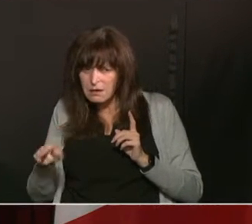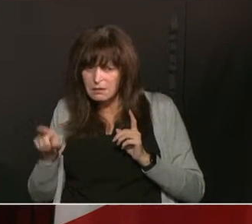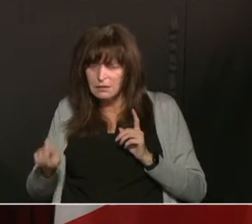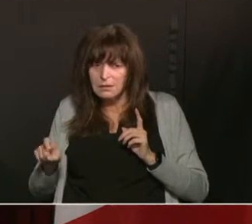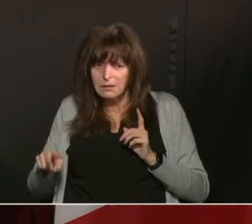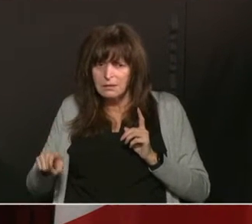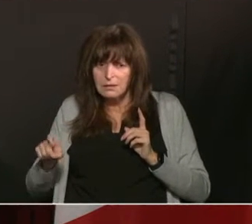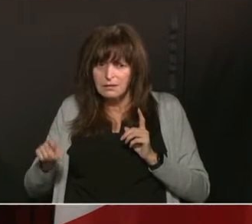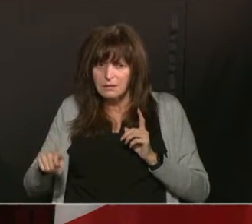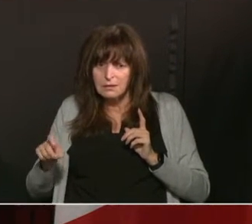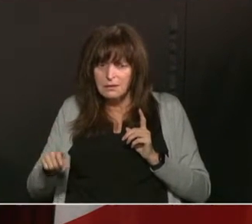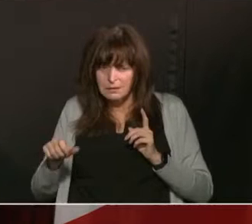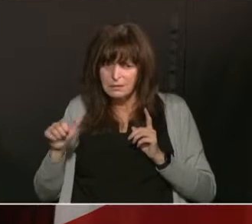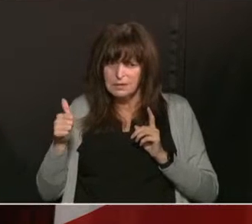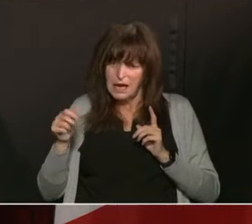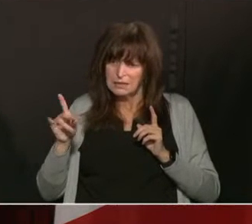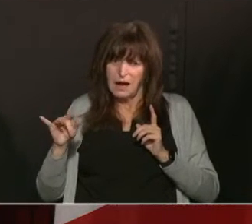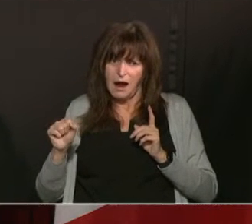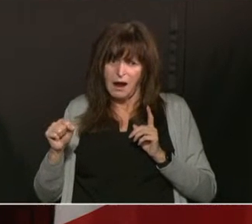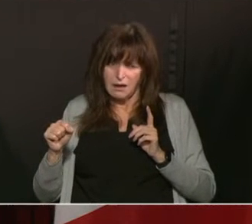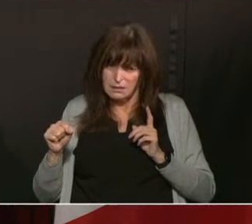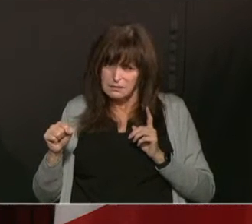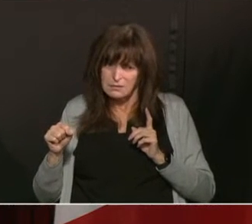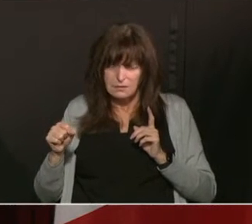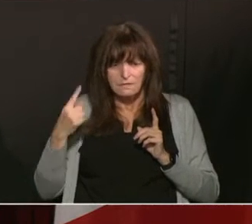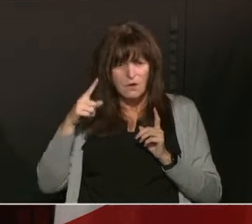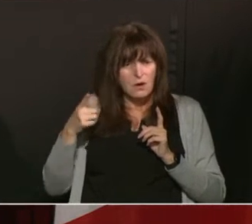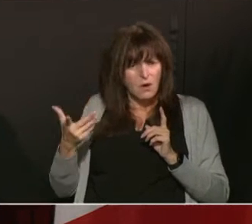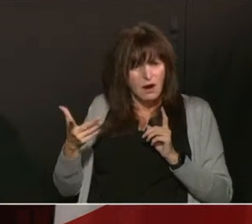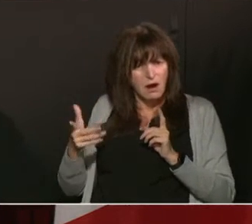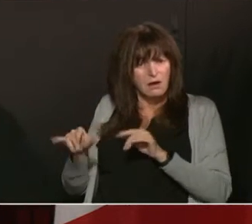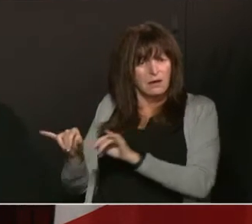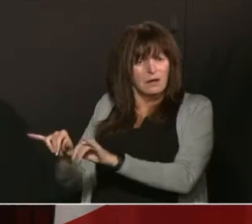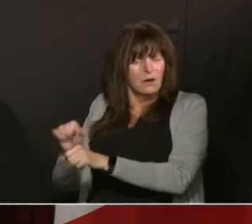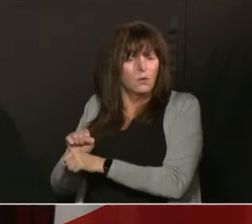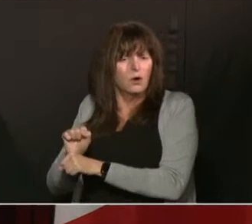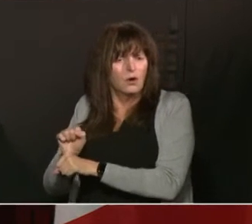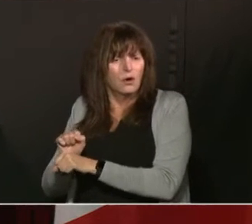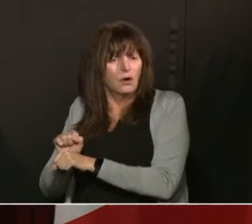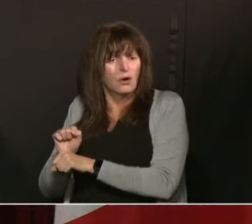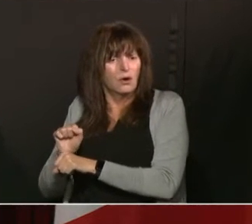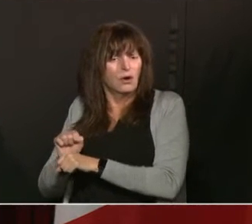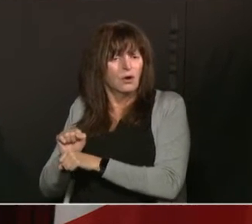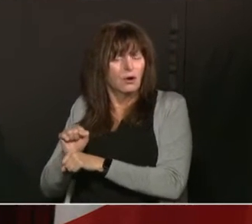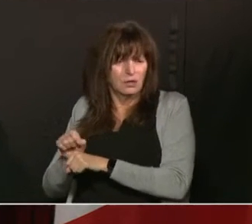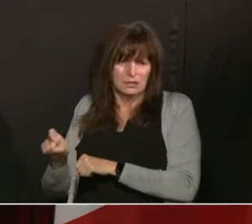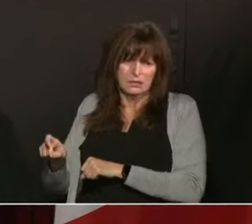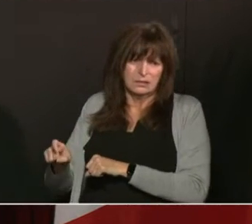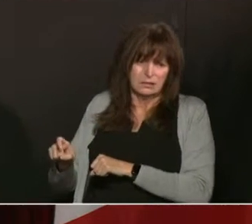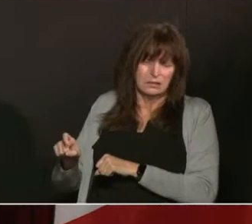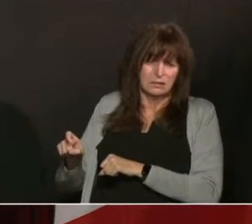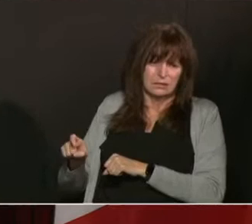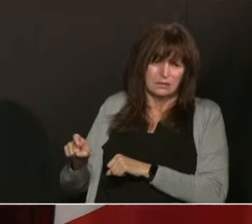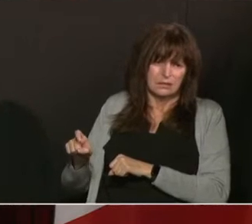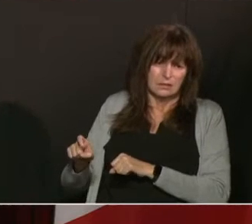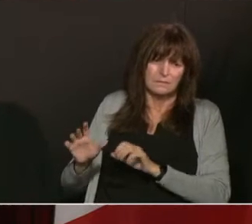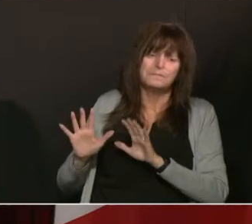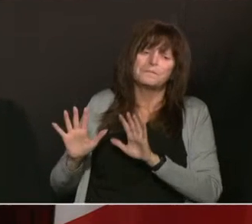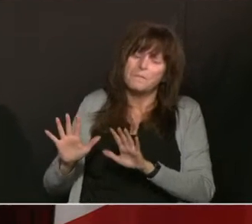high-risk contact, and that's to keep them working. We would have that same strategy in play for all essential